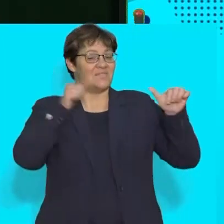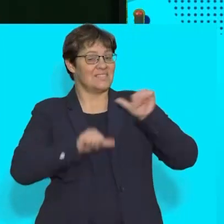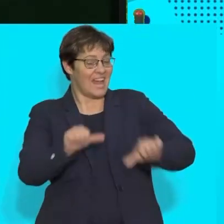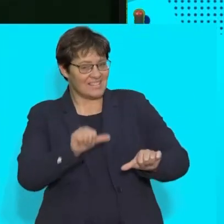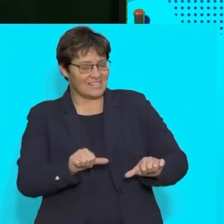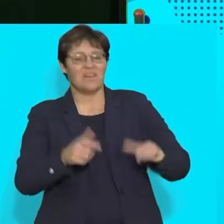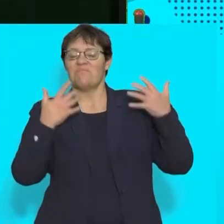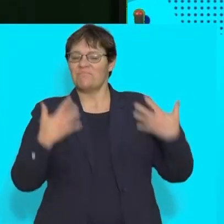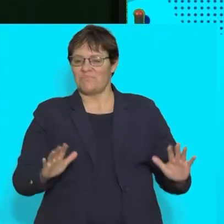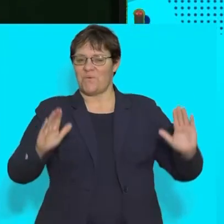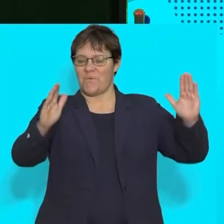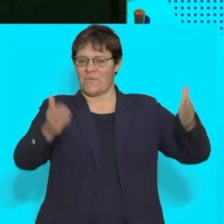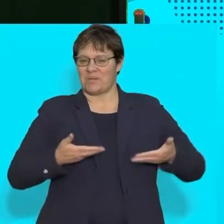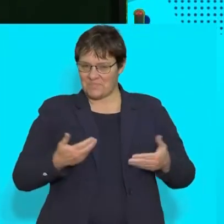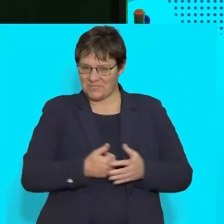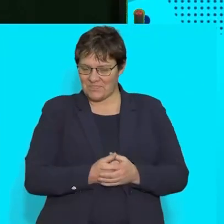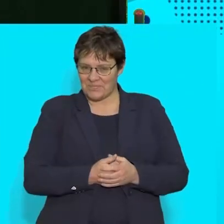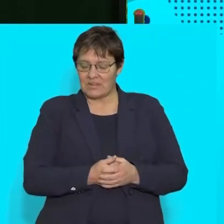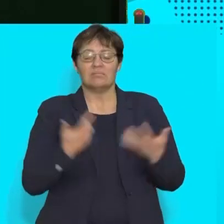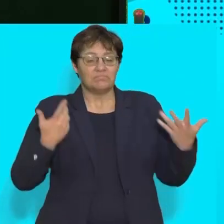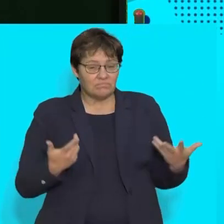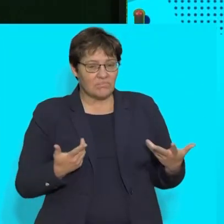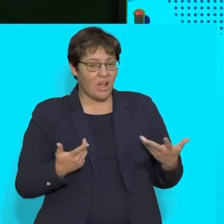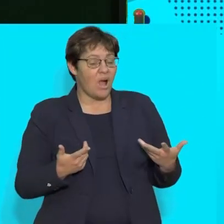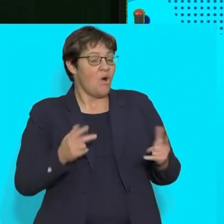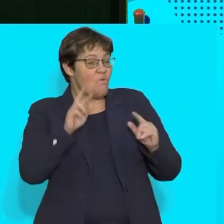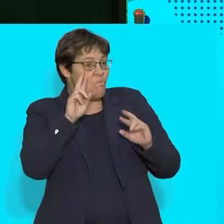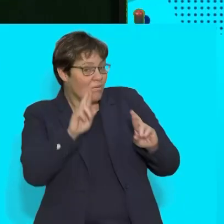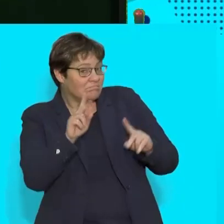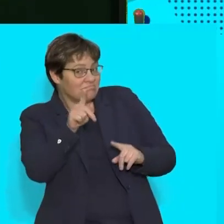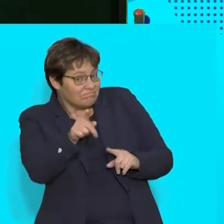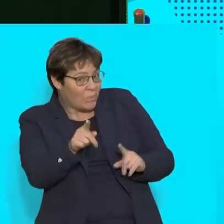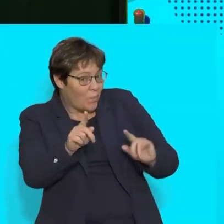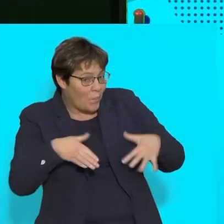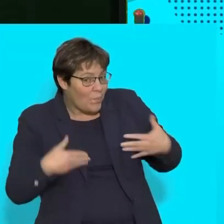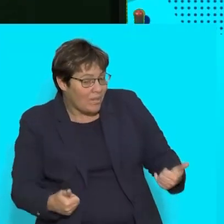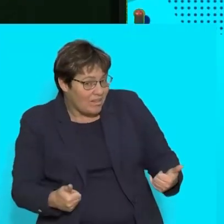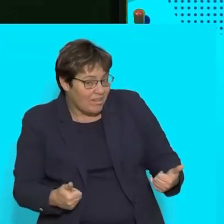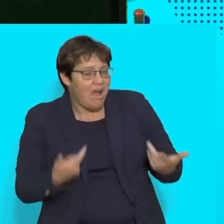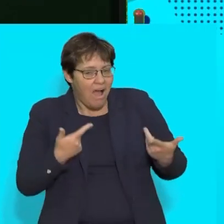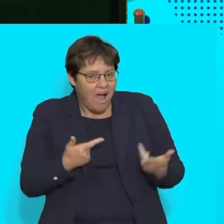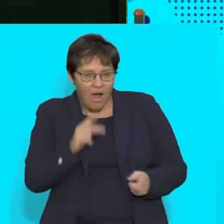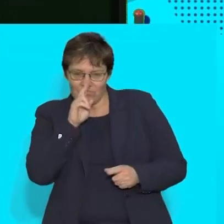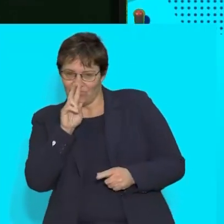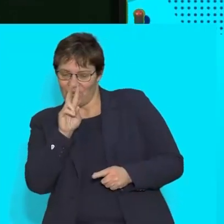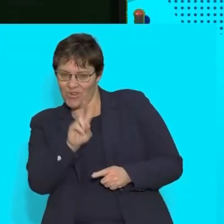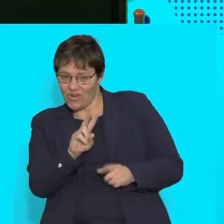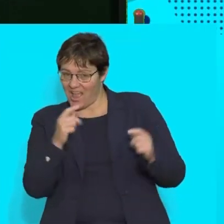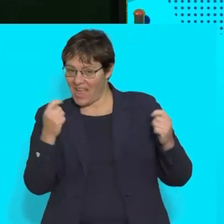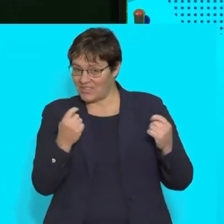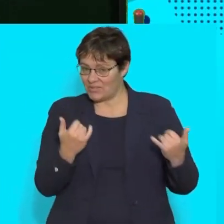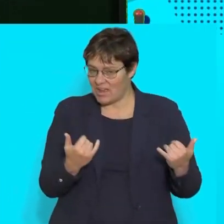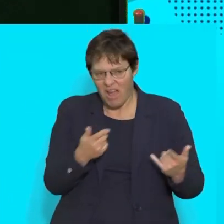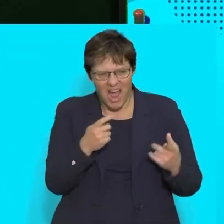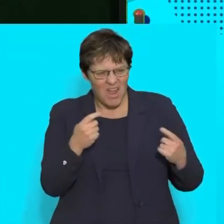Welcome Life Science learners to another lesson. Trust that you guys are well and looking forward to our event today. Yes, it is an event. What are we